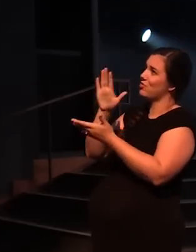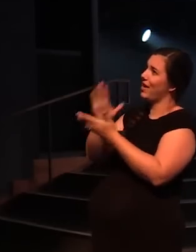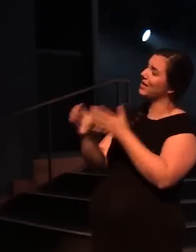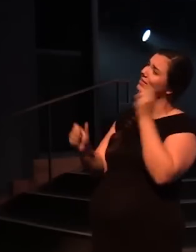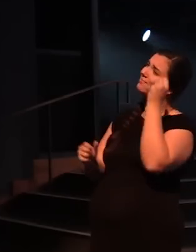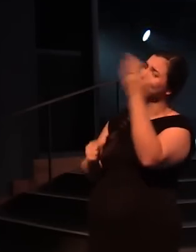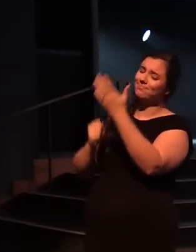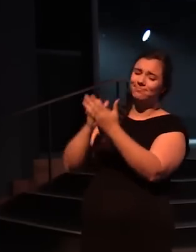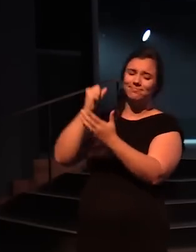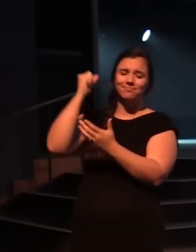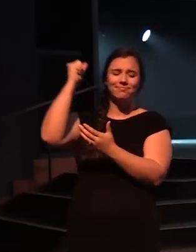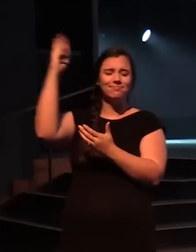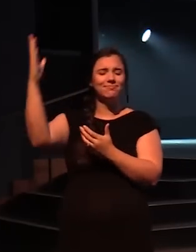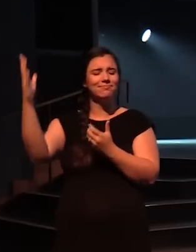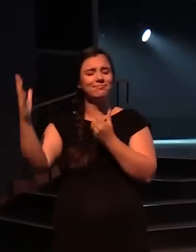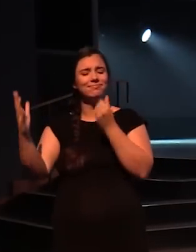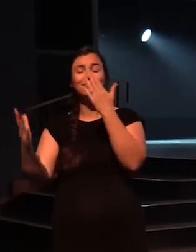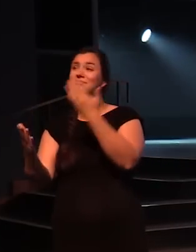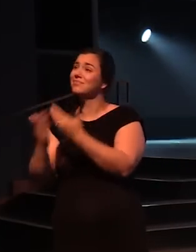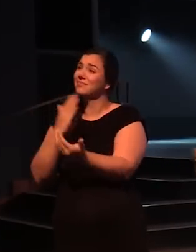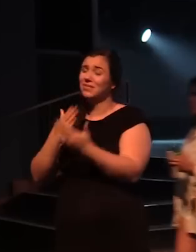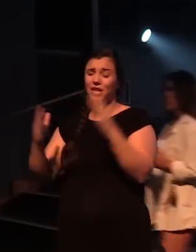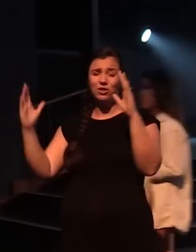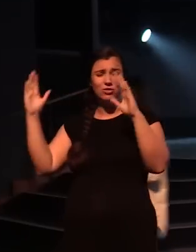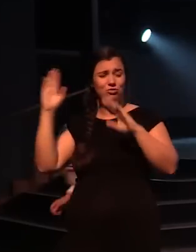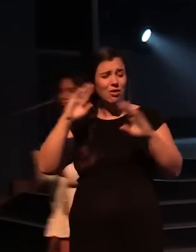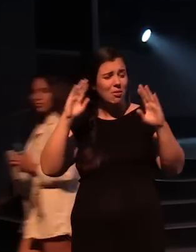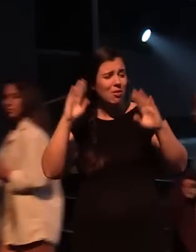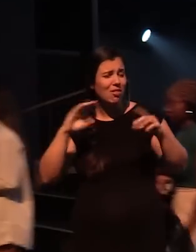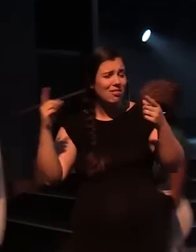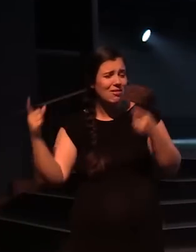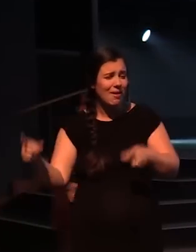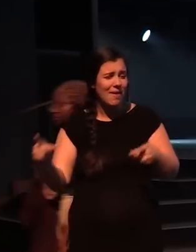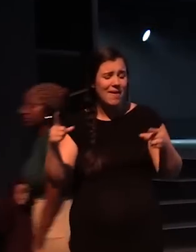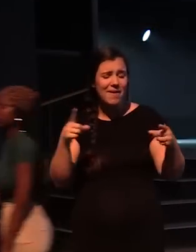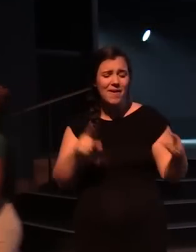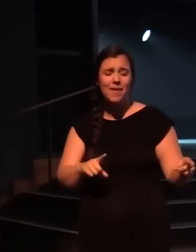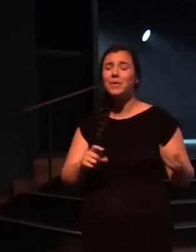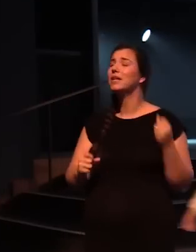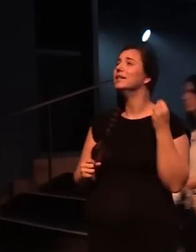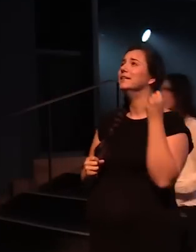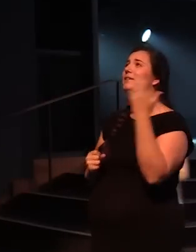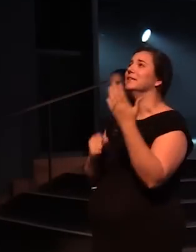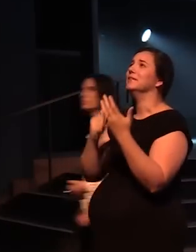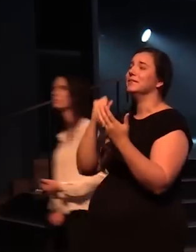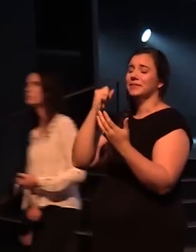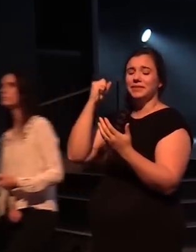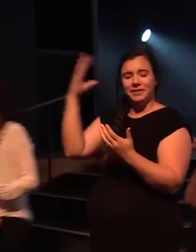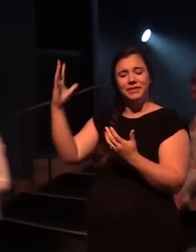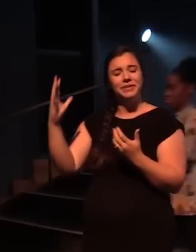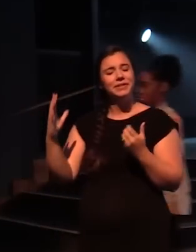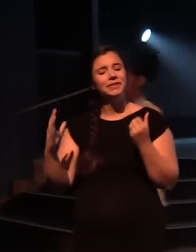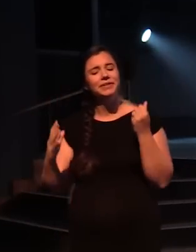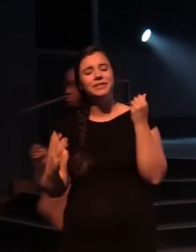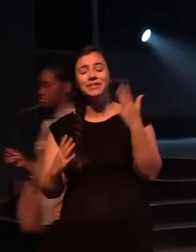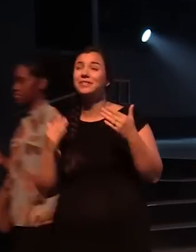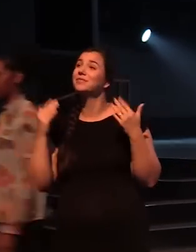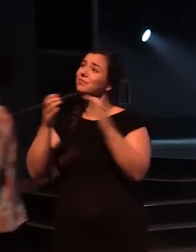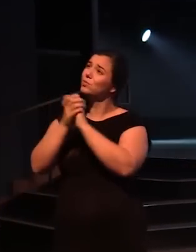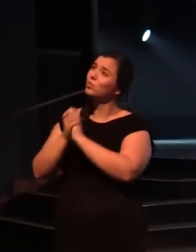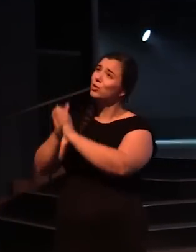Your praises, even when troubles come. Why would I not